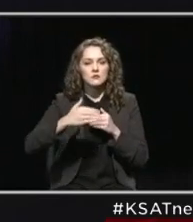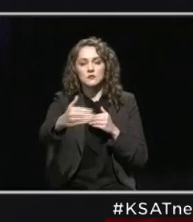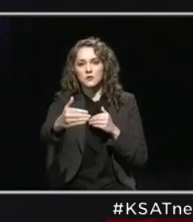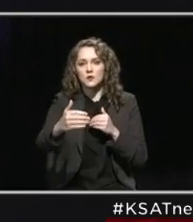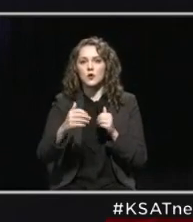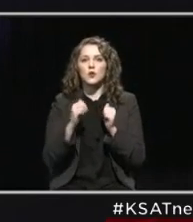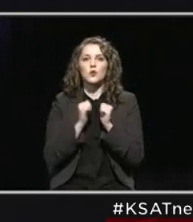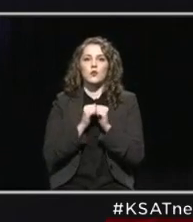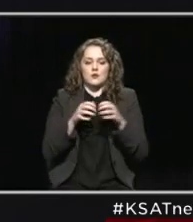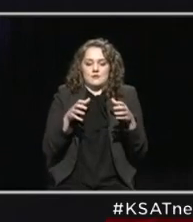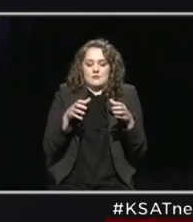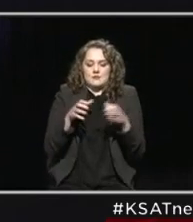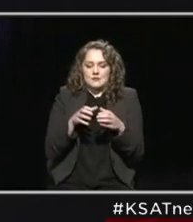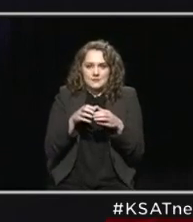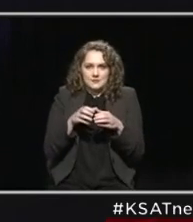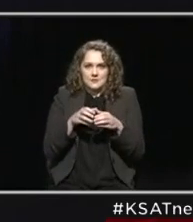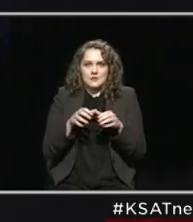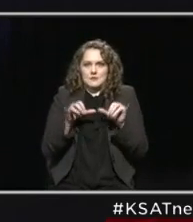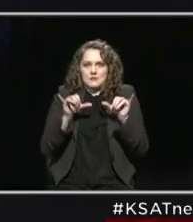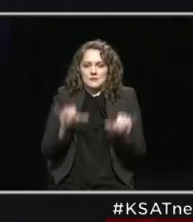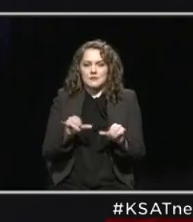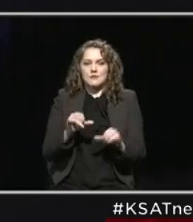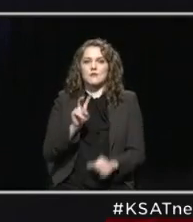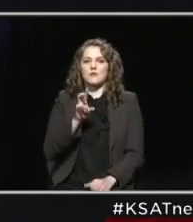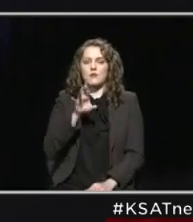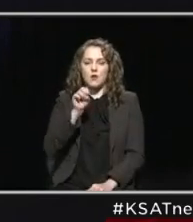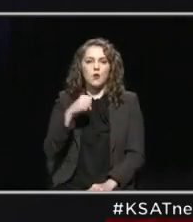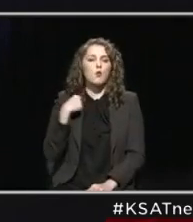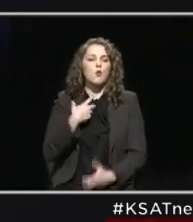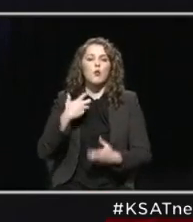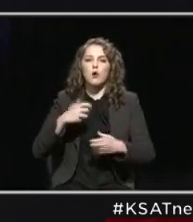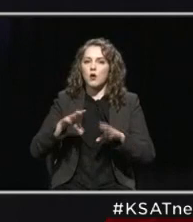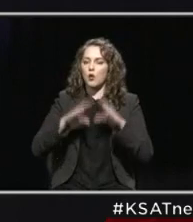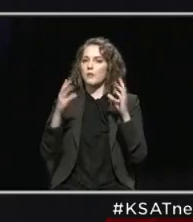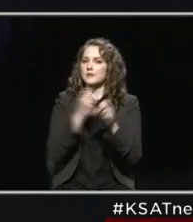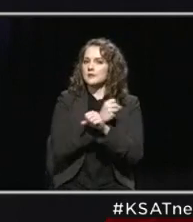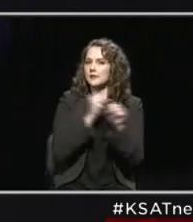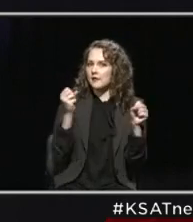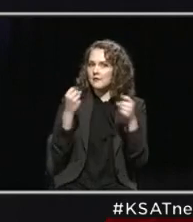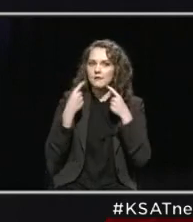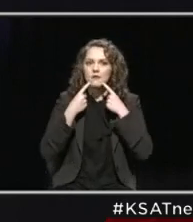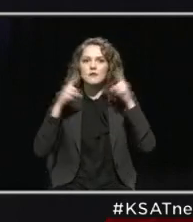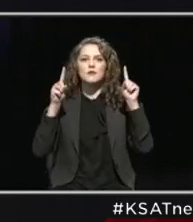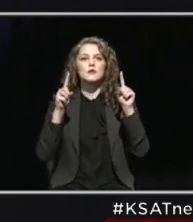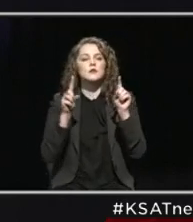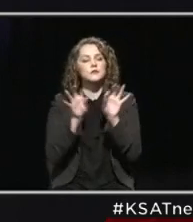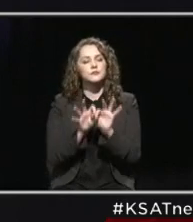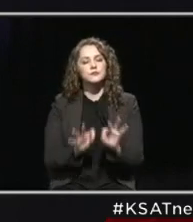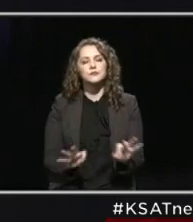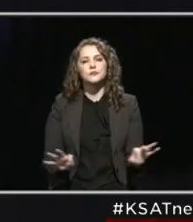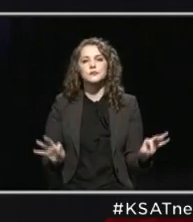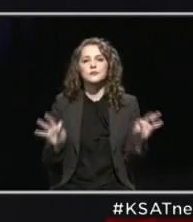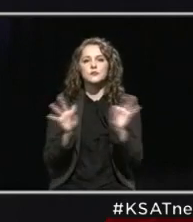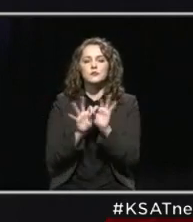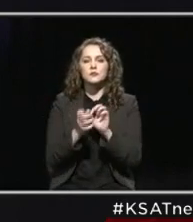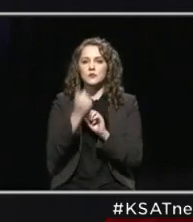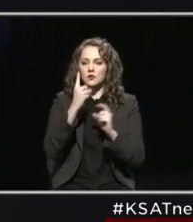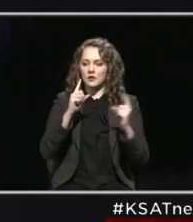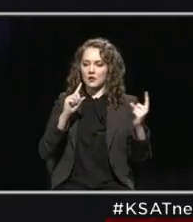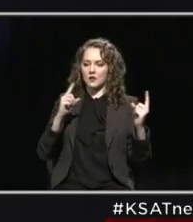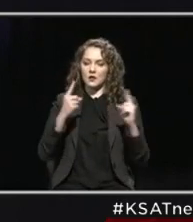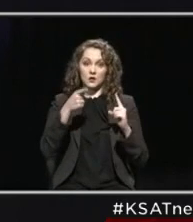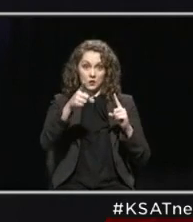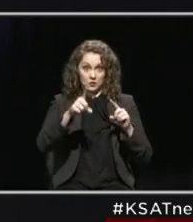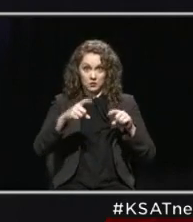a containment of this virus to make sure that we open safely and effectively. This is critically important. The social distancing that